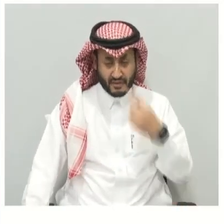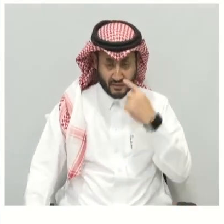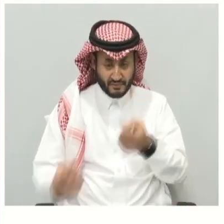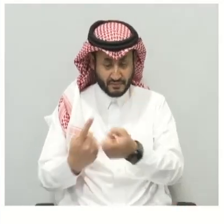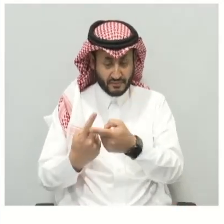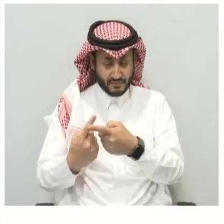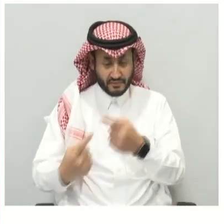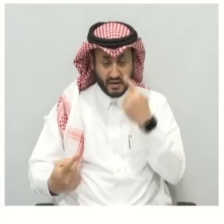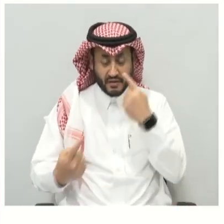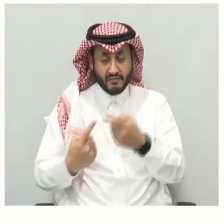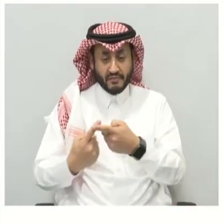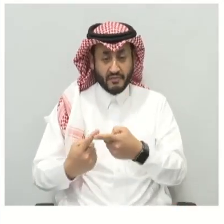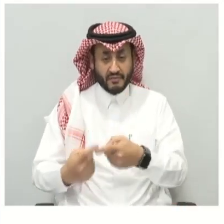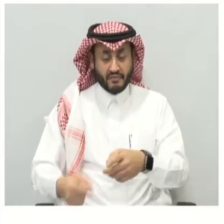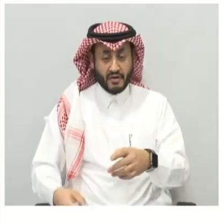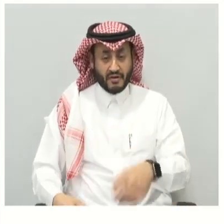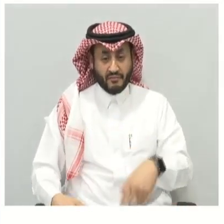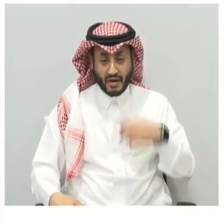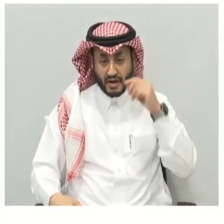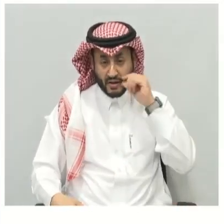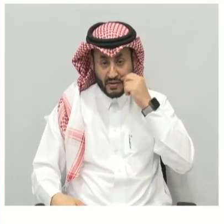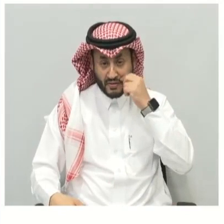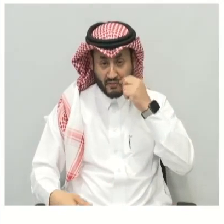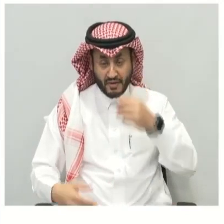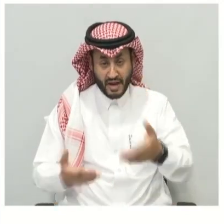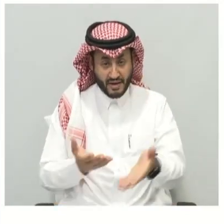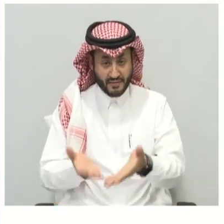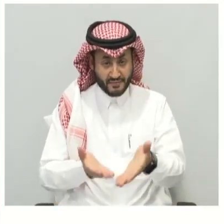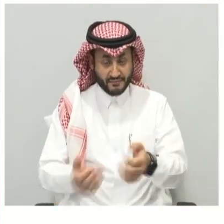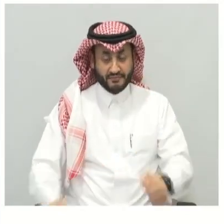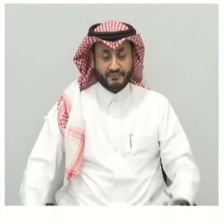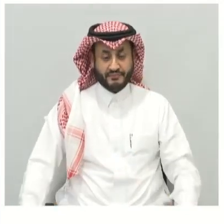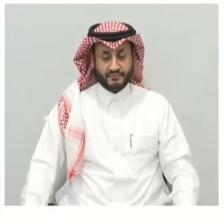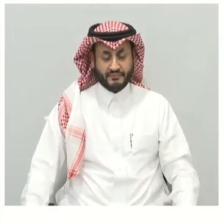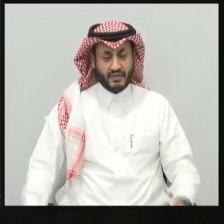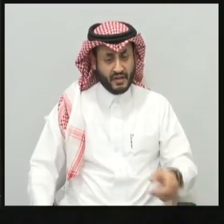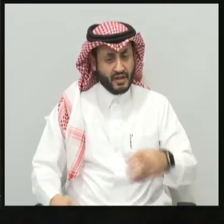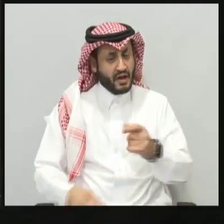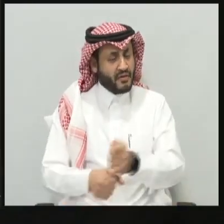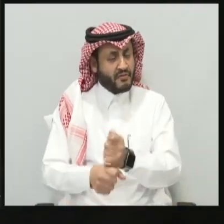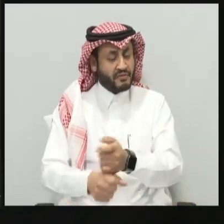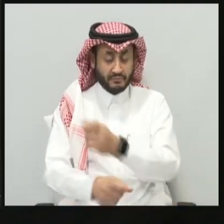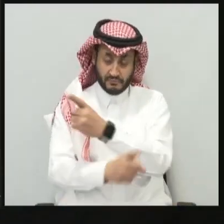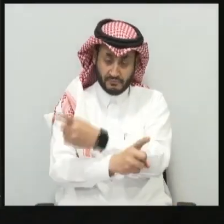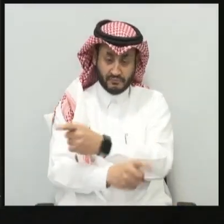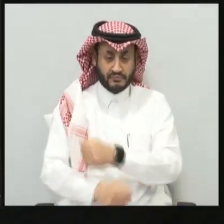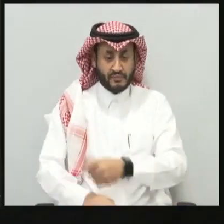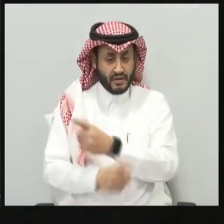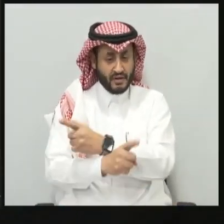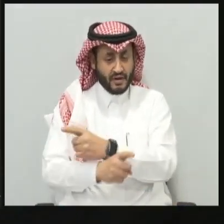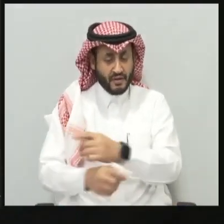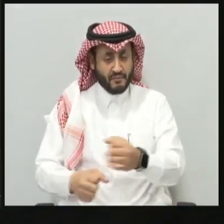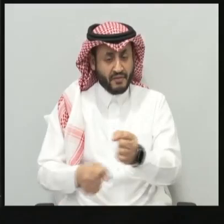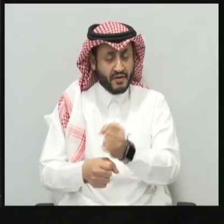picture? We can see a man who is in a classroom. So he is a teacher. He works in a